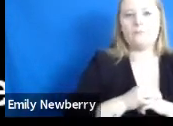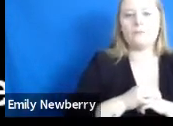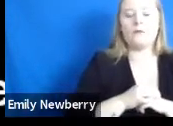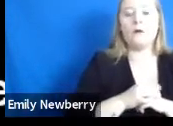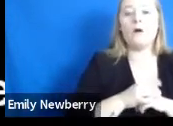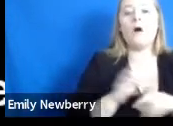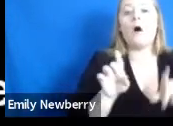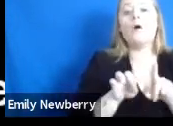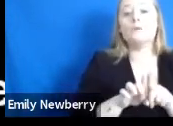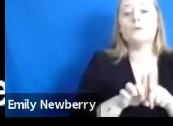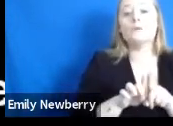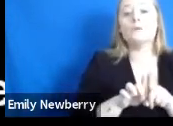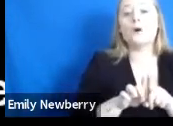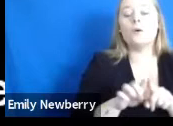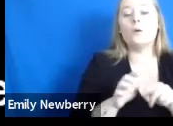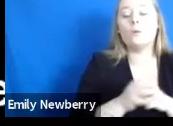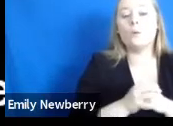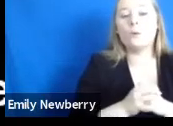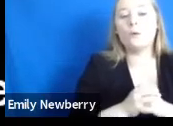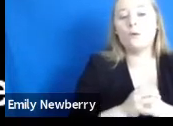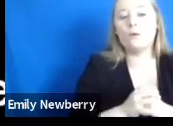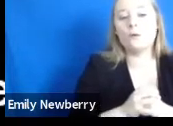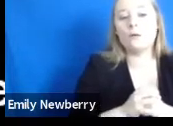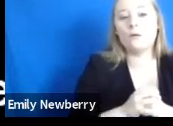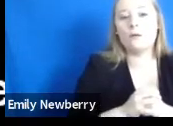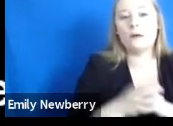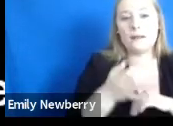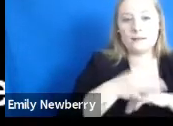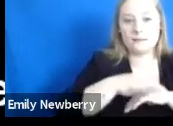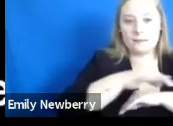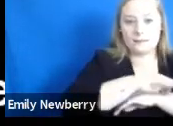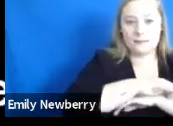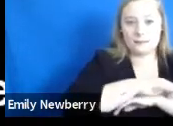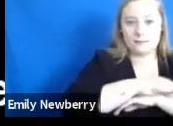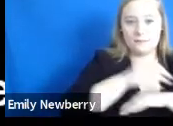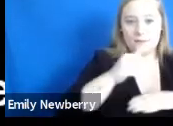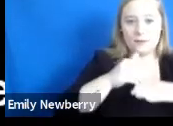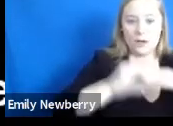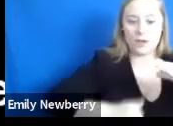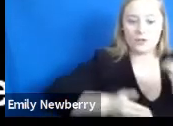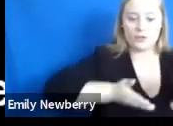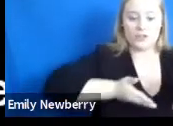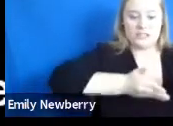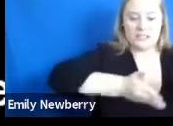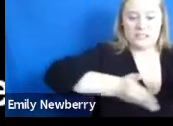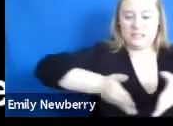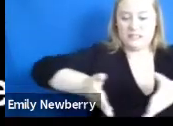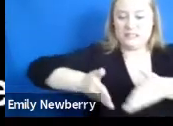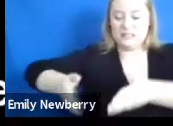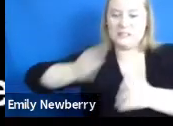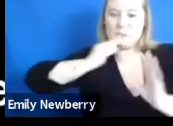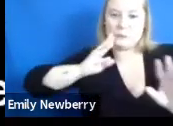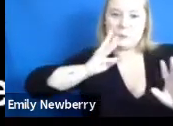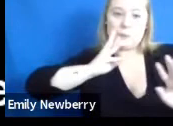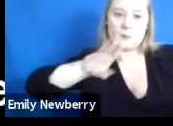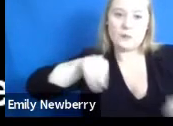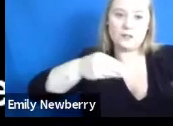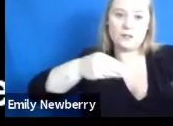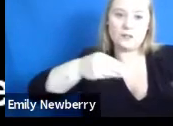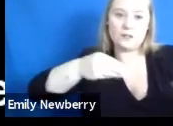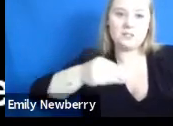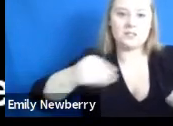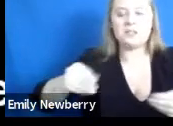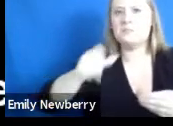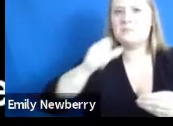we monitored the field under furrow irrigation, and there was no specific trend for furrow irrigation, and the reason can